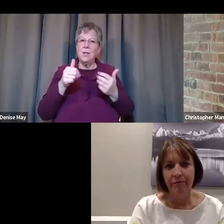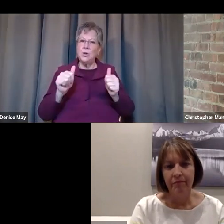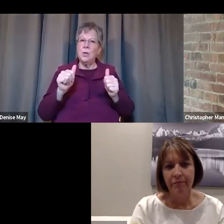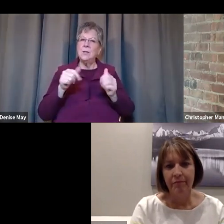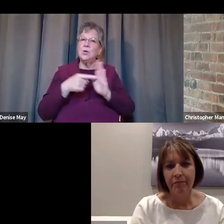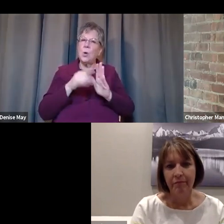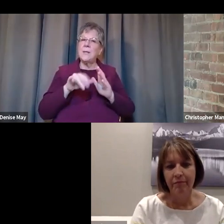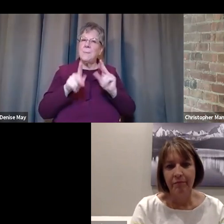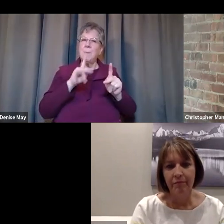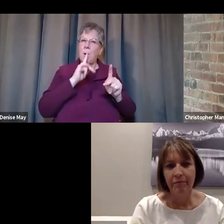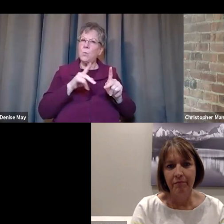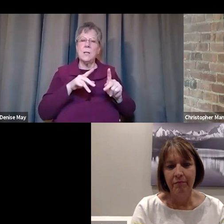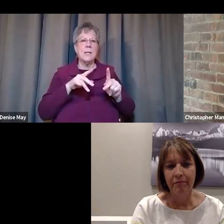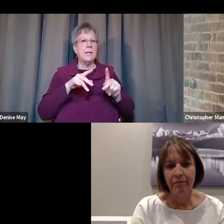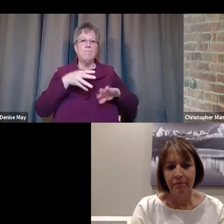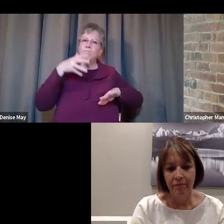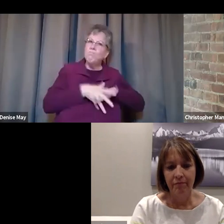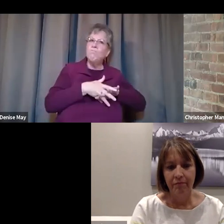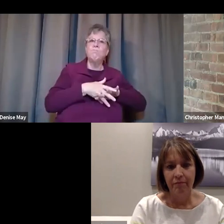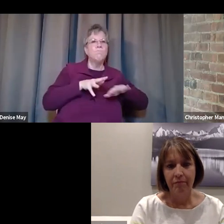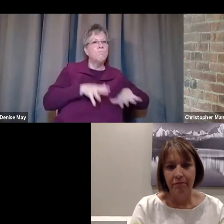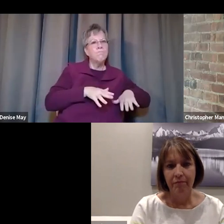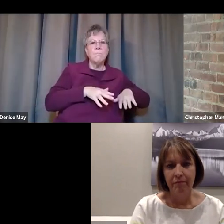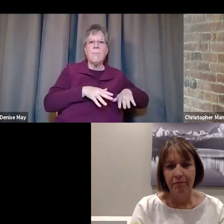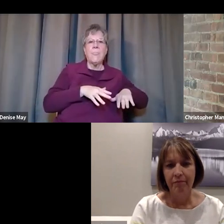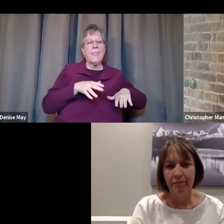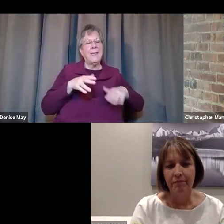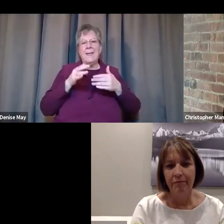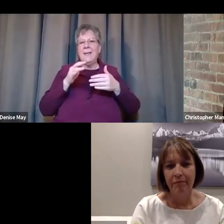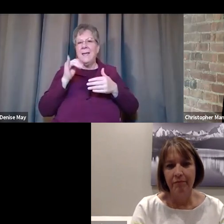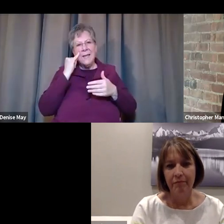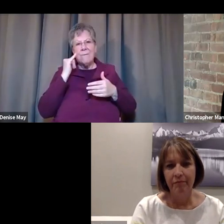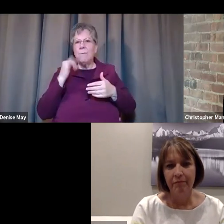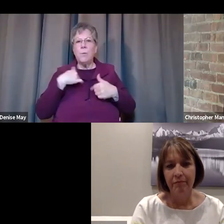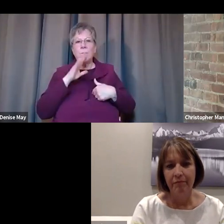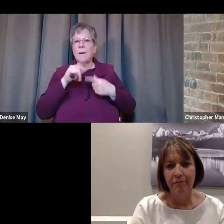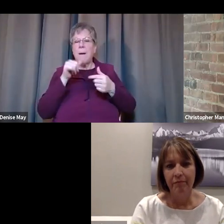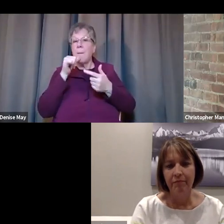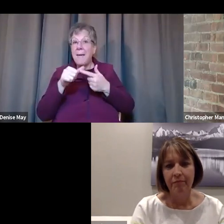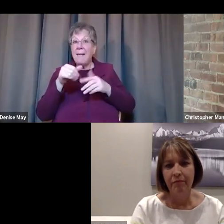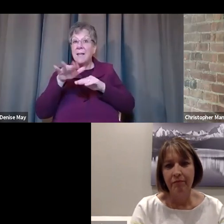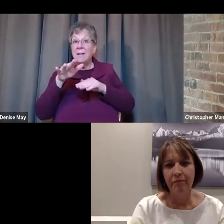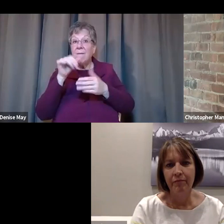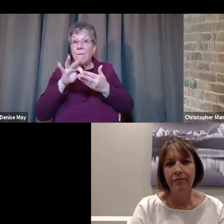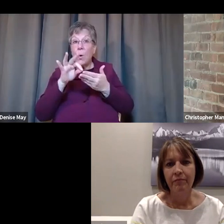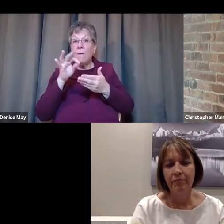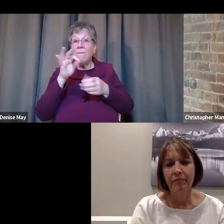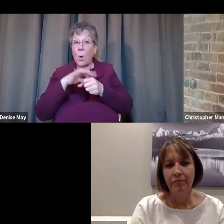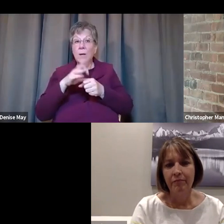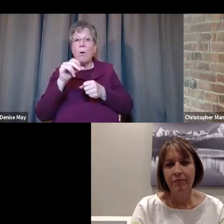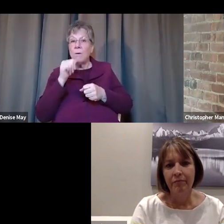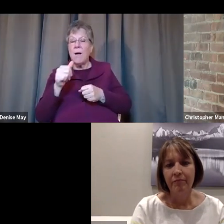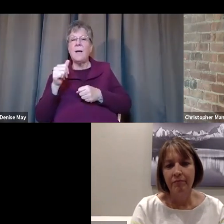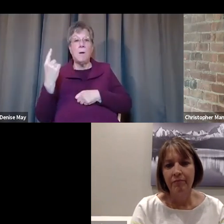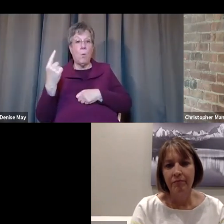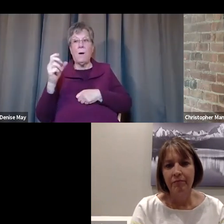skepticism about, whether it's mail-in voting or other kinds of convenience voting, that one side eschews participating